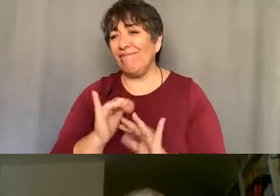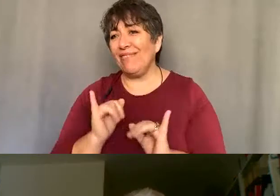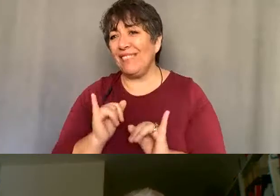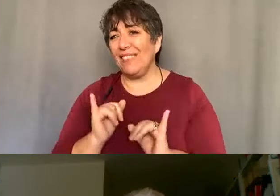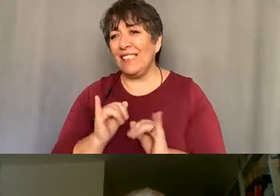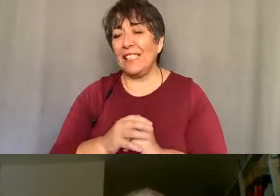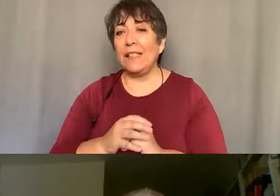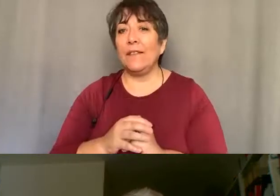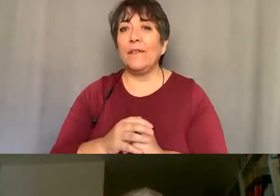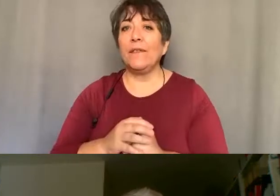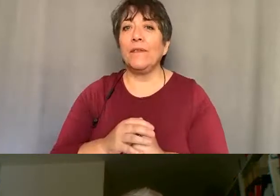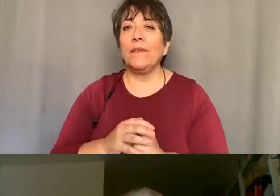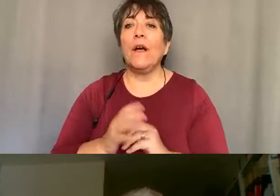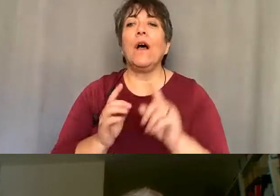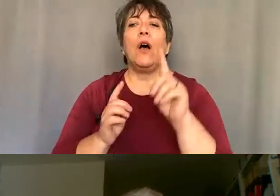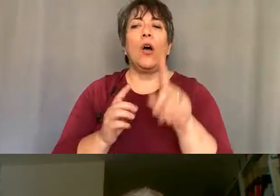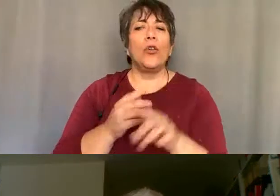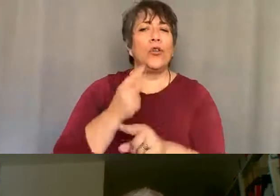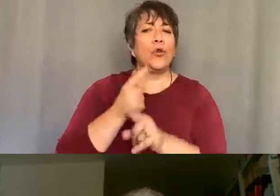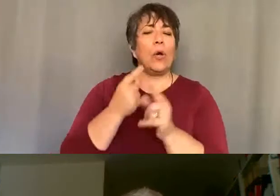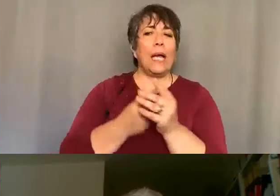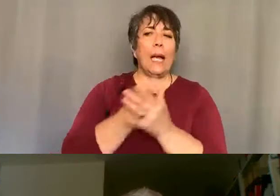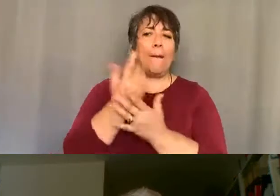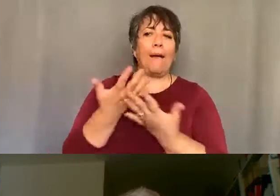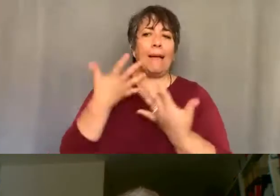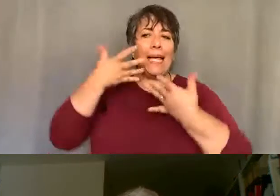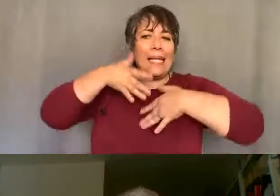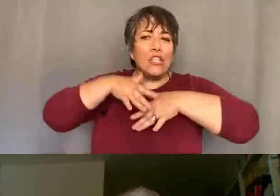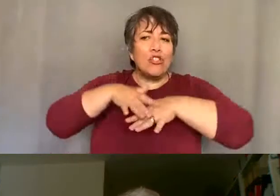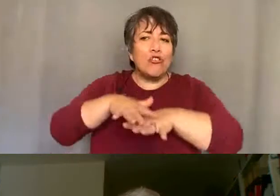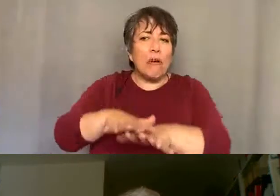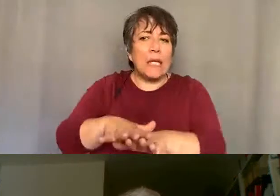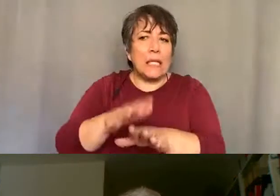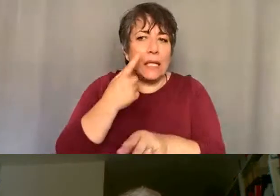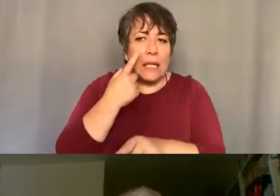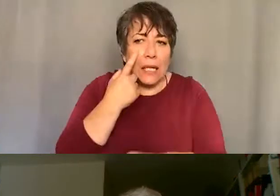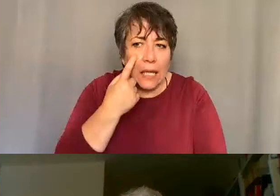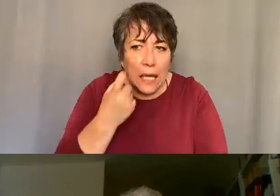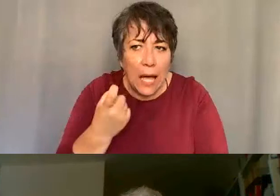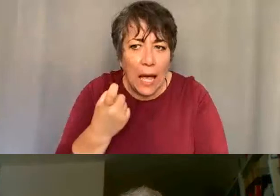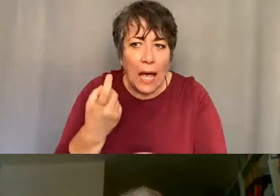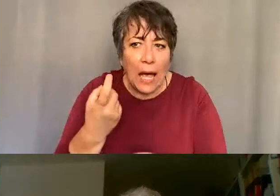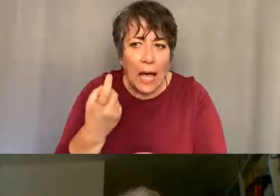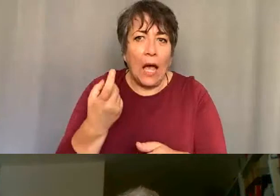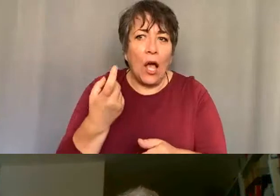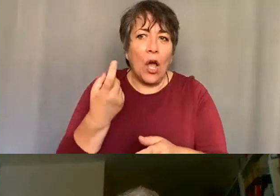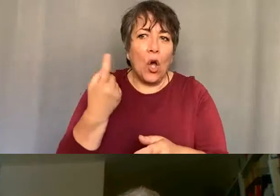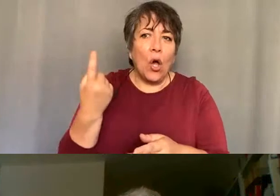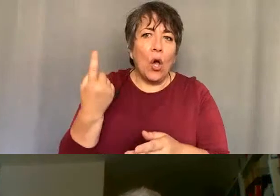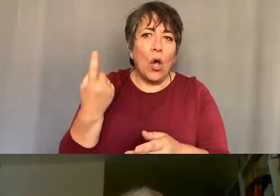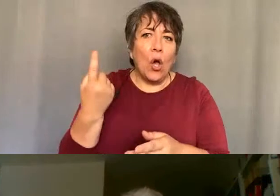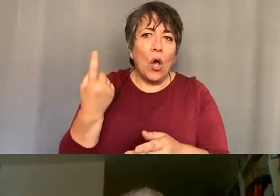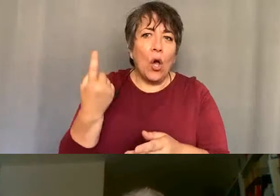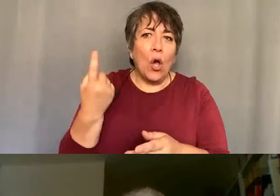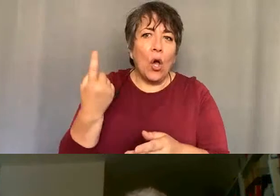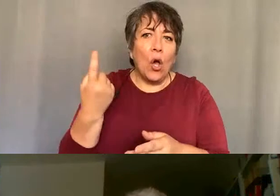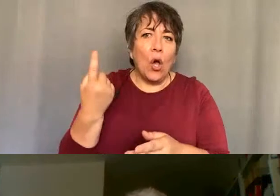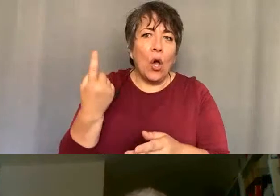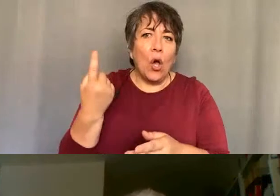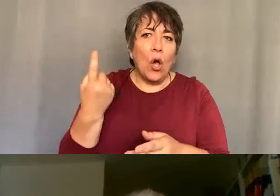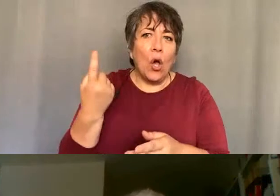system, whether the landscape might look slightly different in terms of ordering for people who've got additional